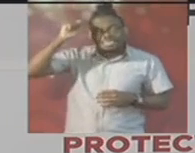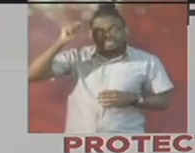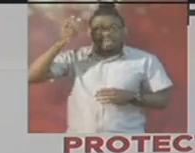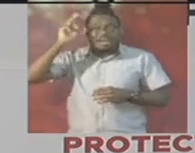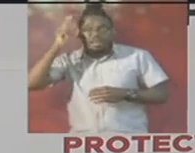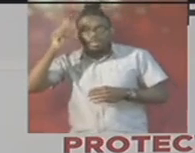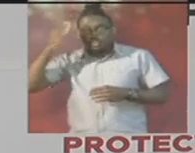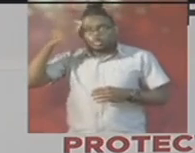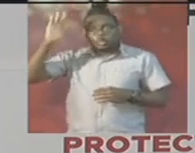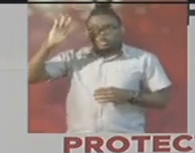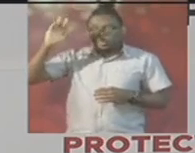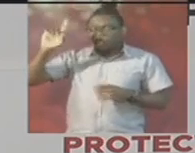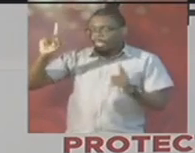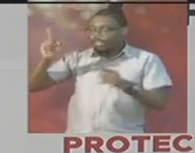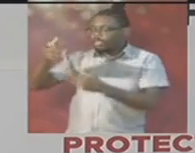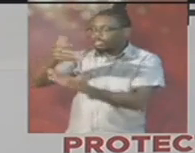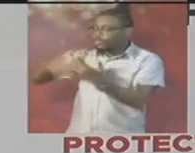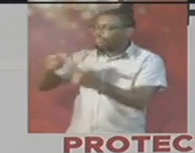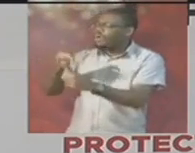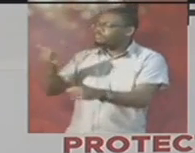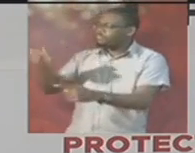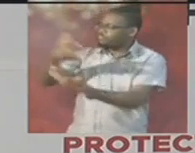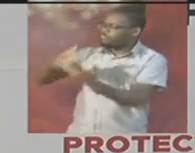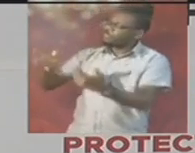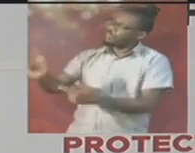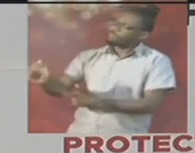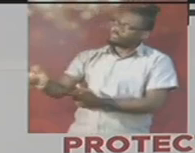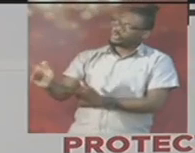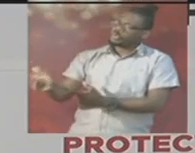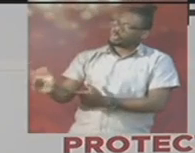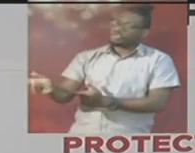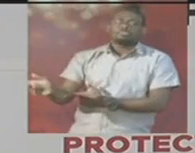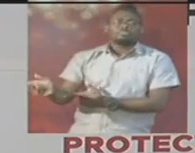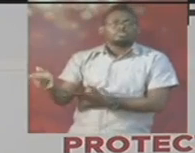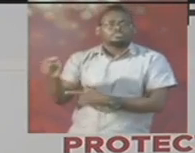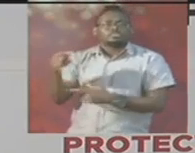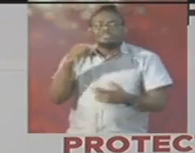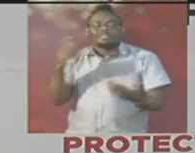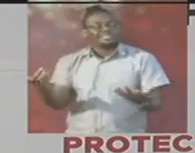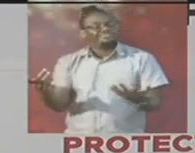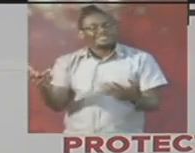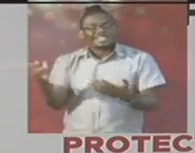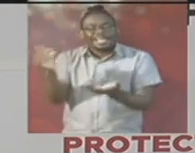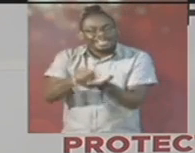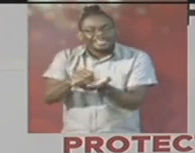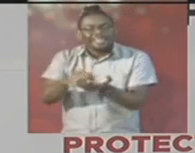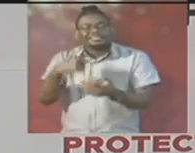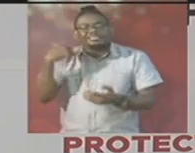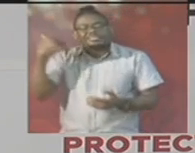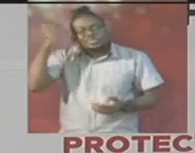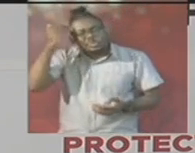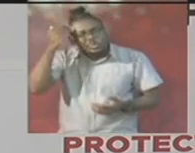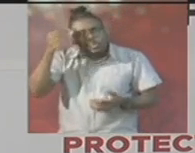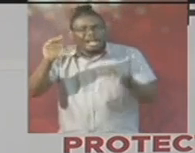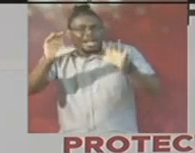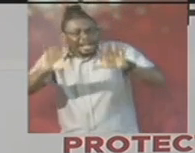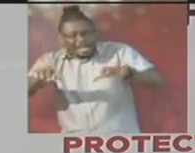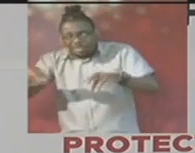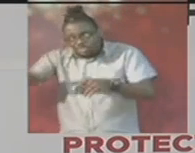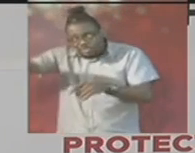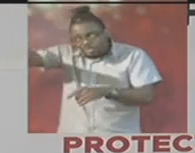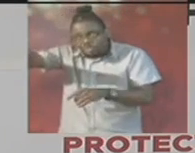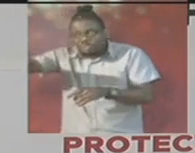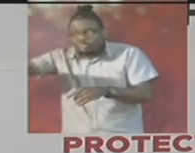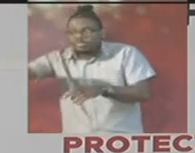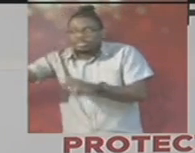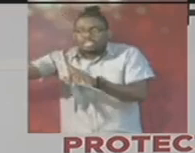been. And if we come together once again, as I know that we can, these